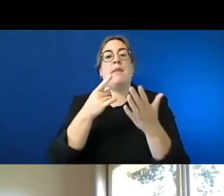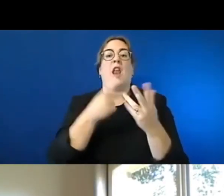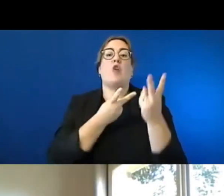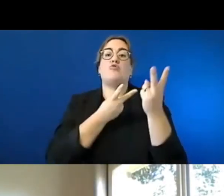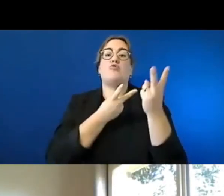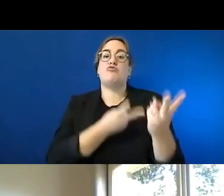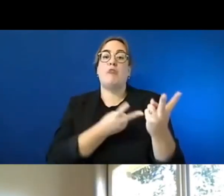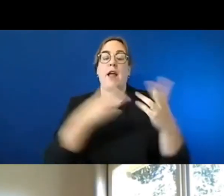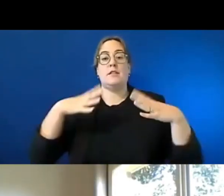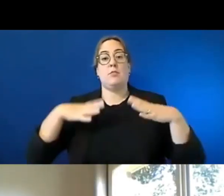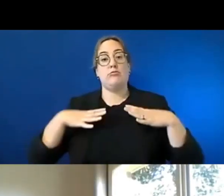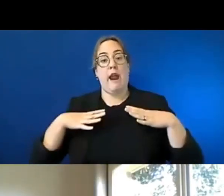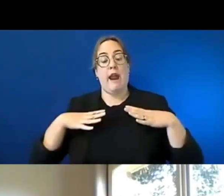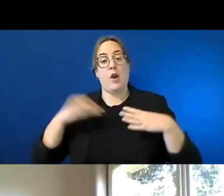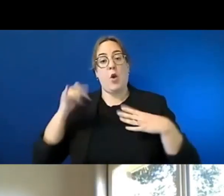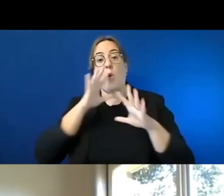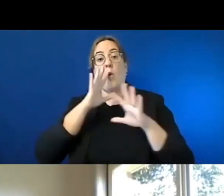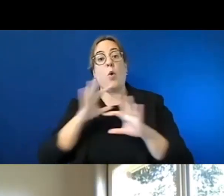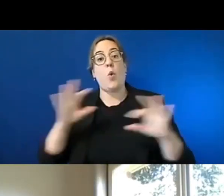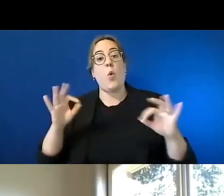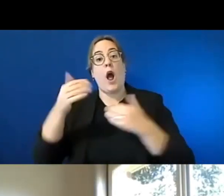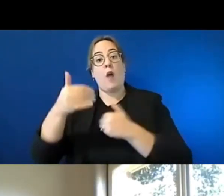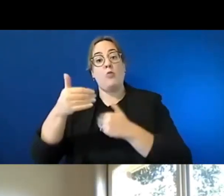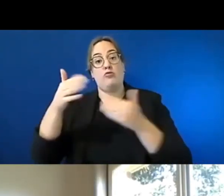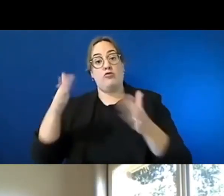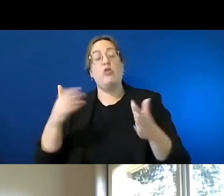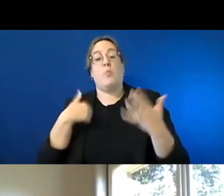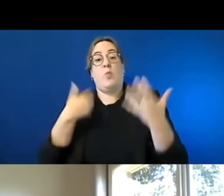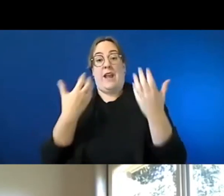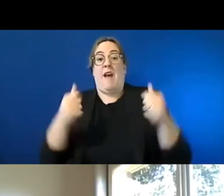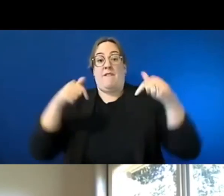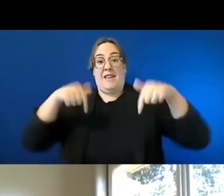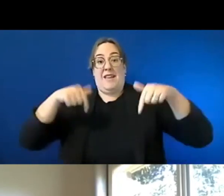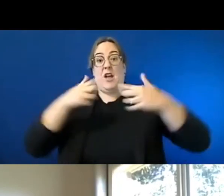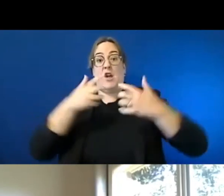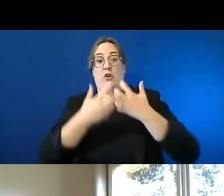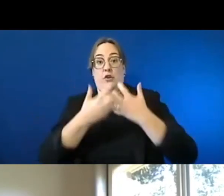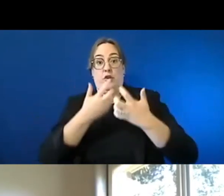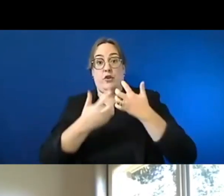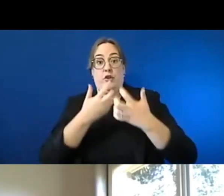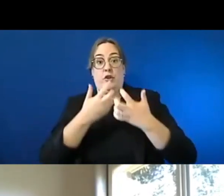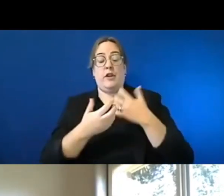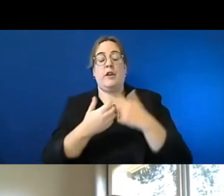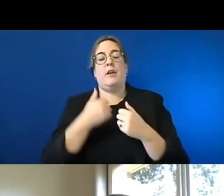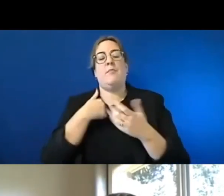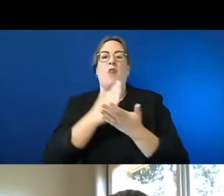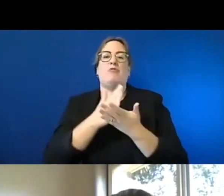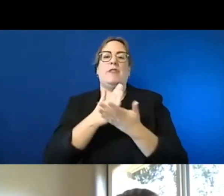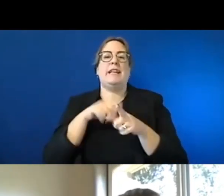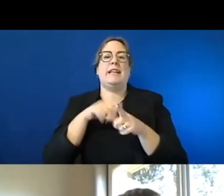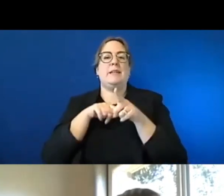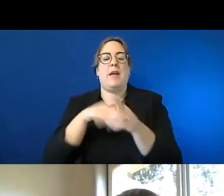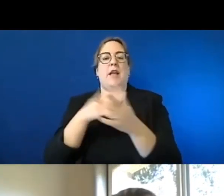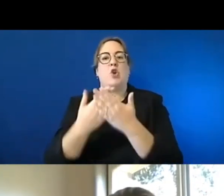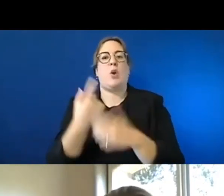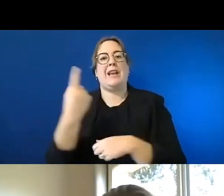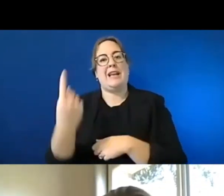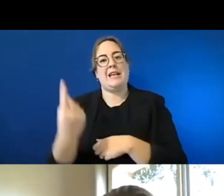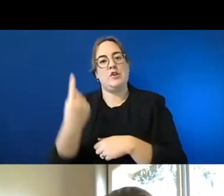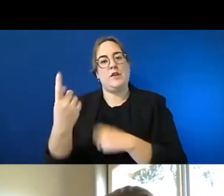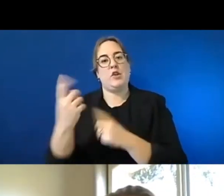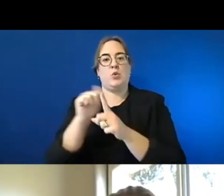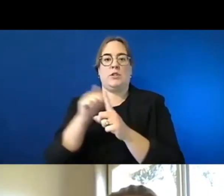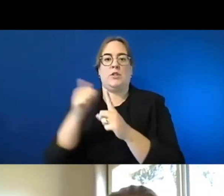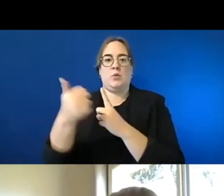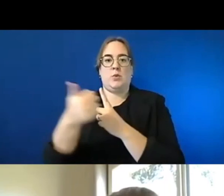in Michelle's presentation talked about that. So it is going to depend on those individual situations, and